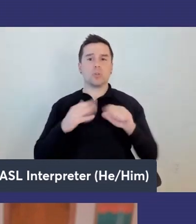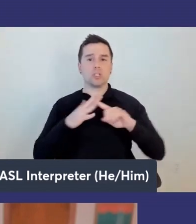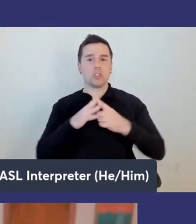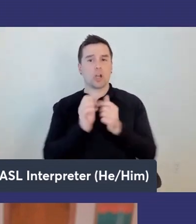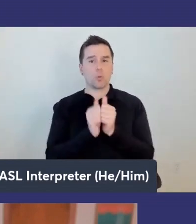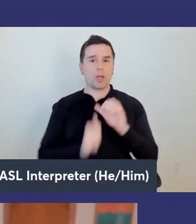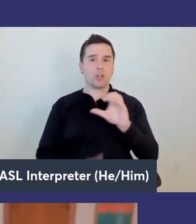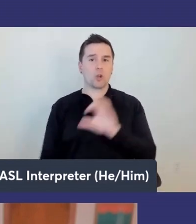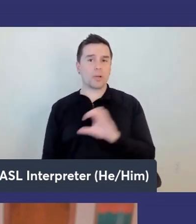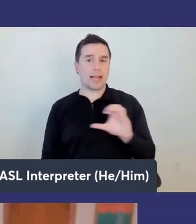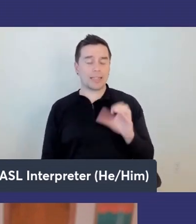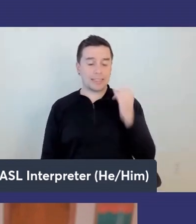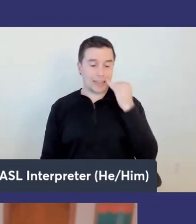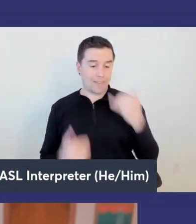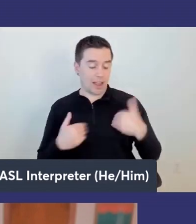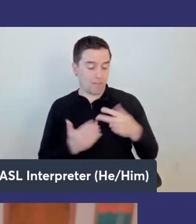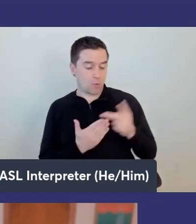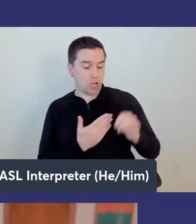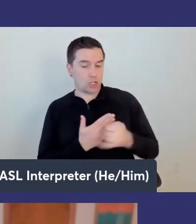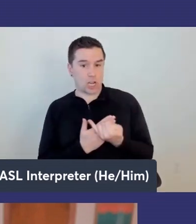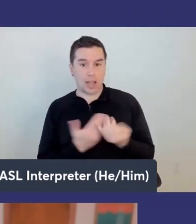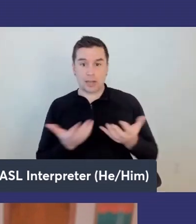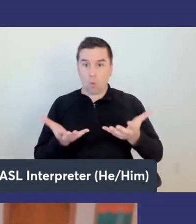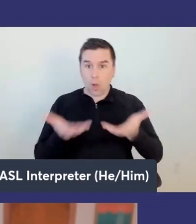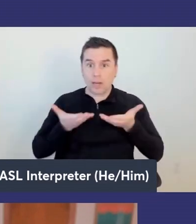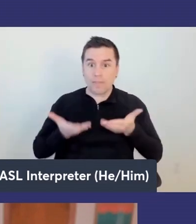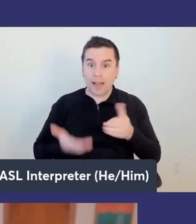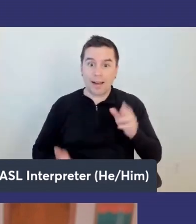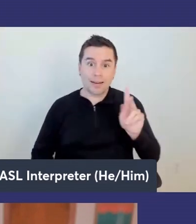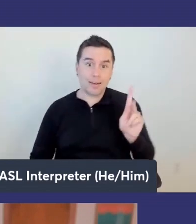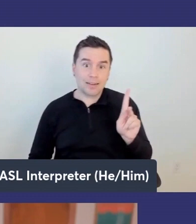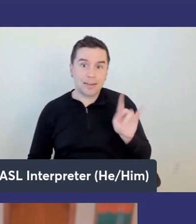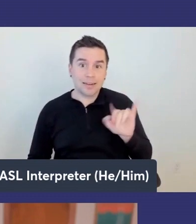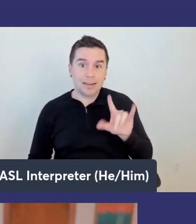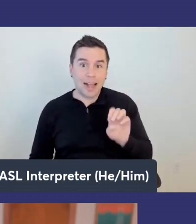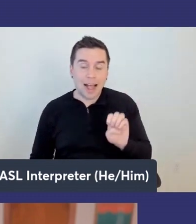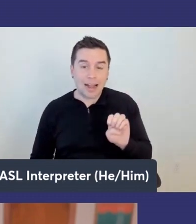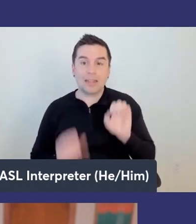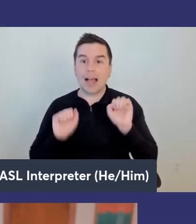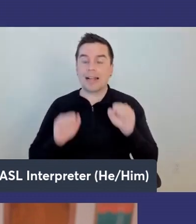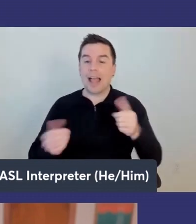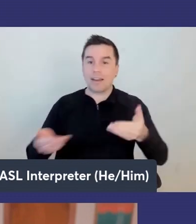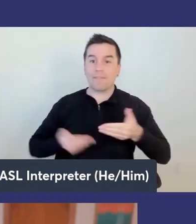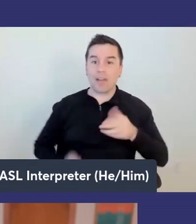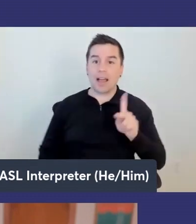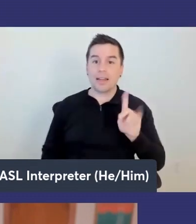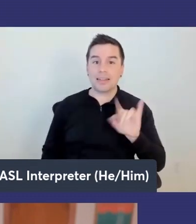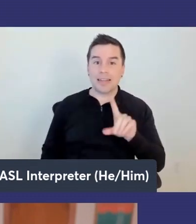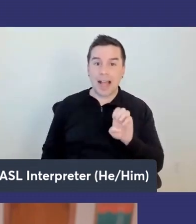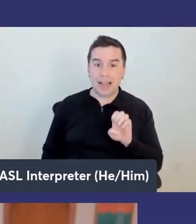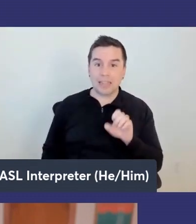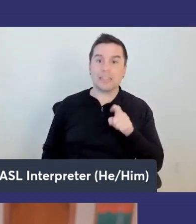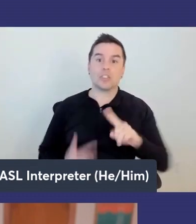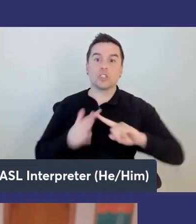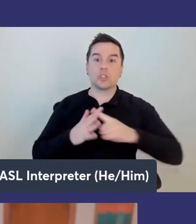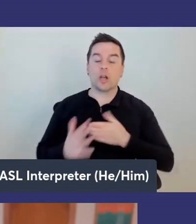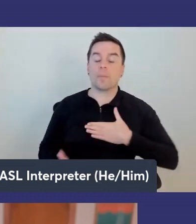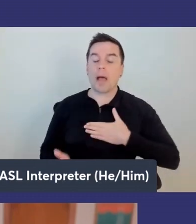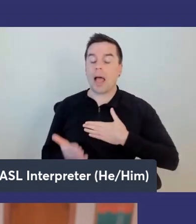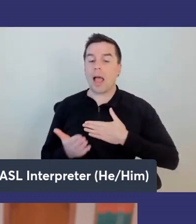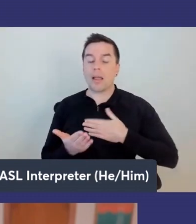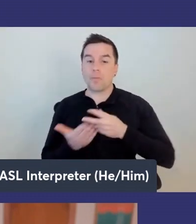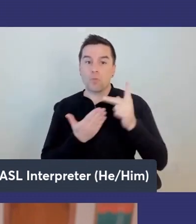If I had a project and I wanted to invite Kyle, I could invite Kyle to my project, and he can get started on my project with just an email and a